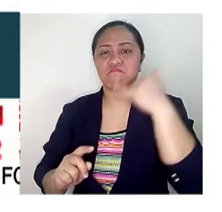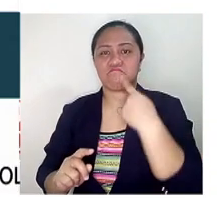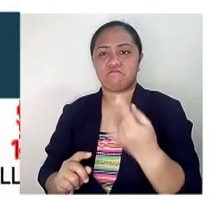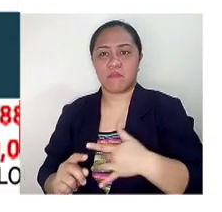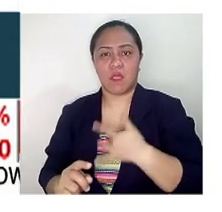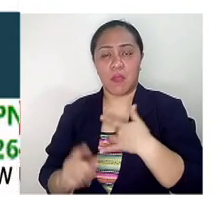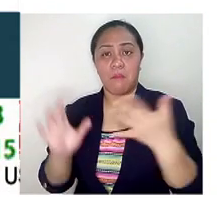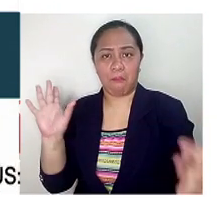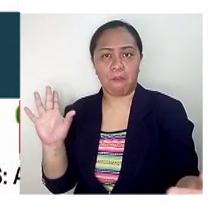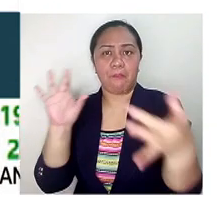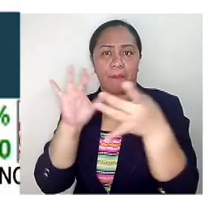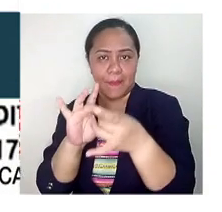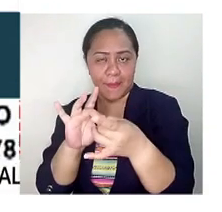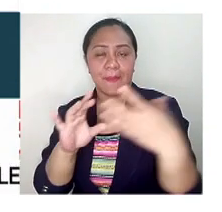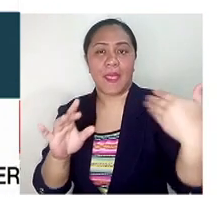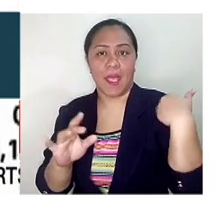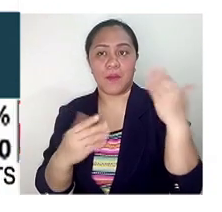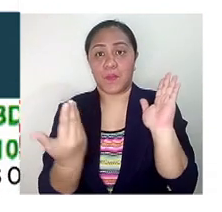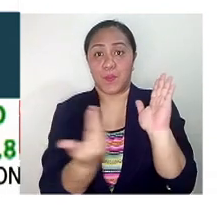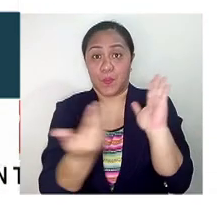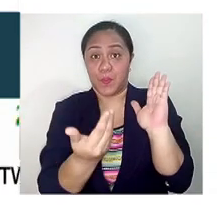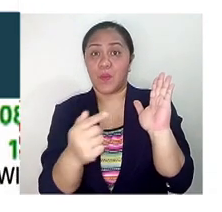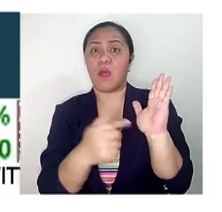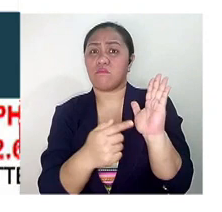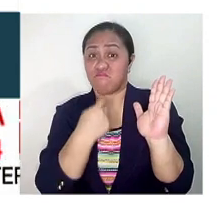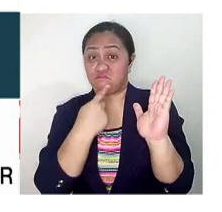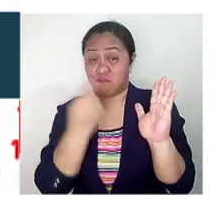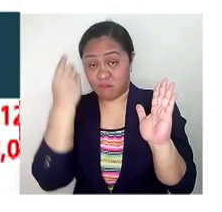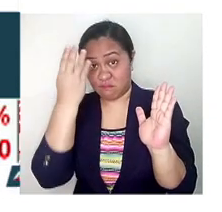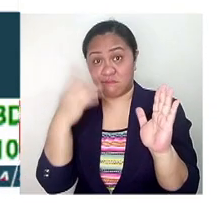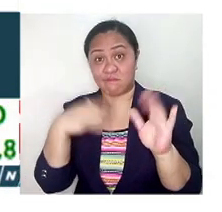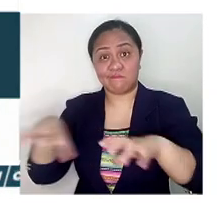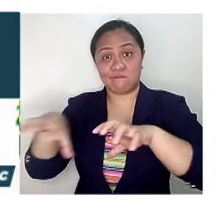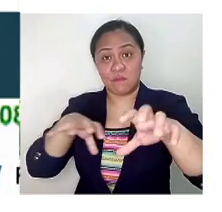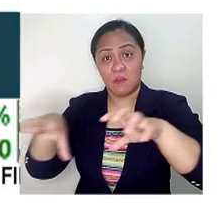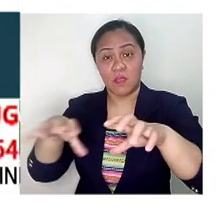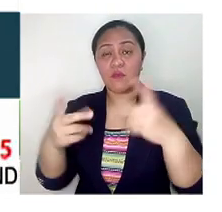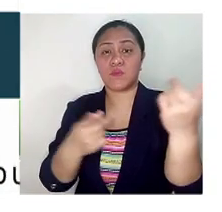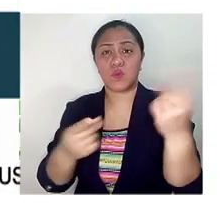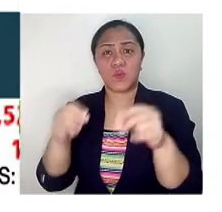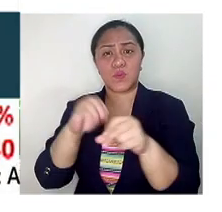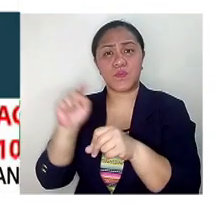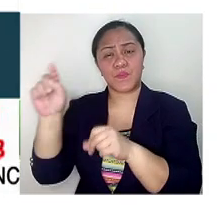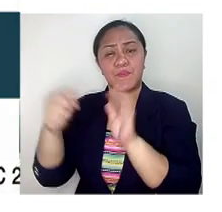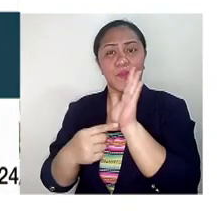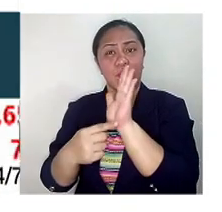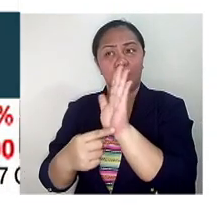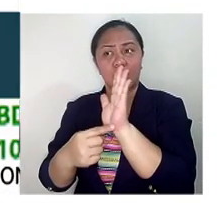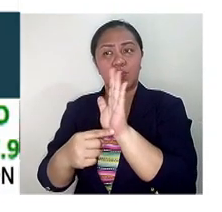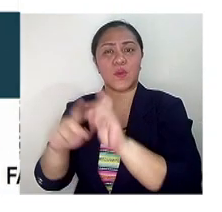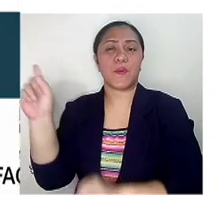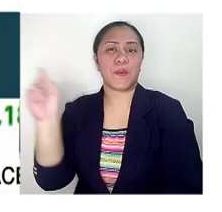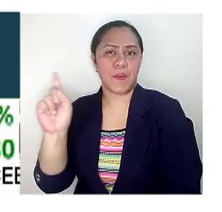here. The fact that these activities are going on shows really that, in a way,